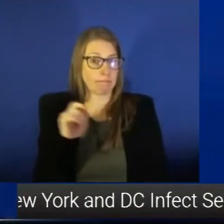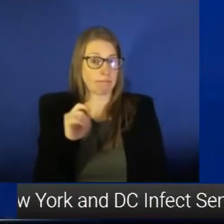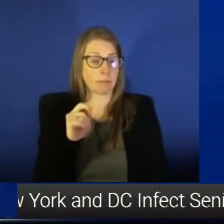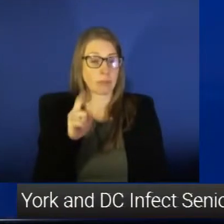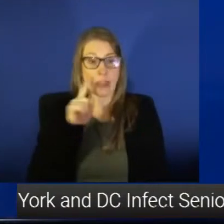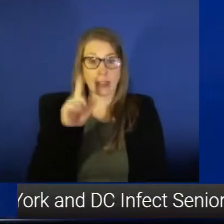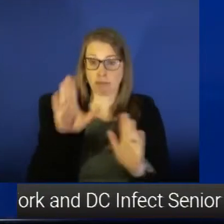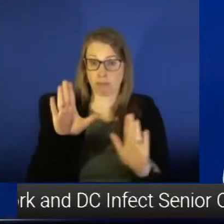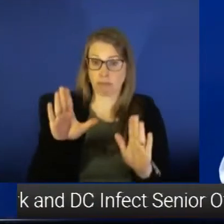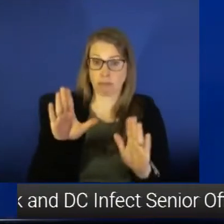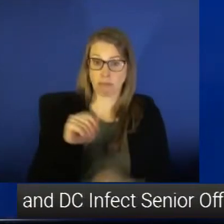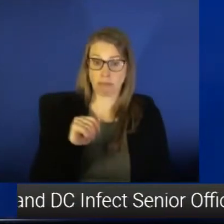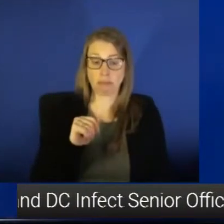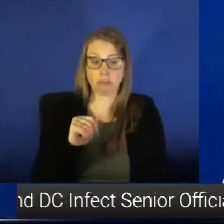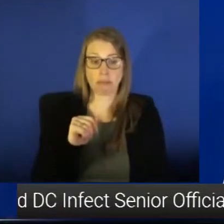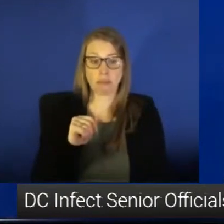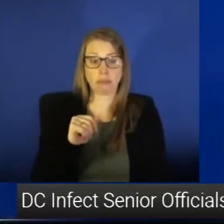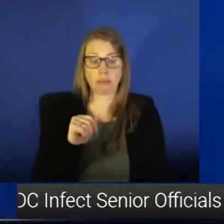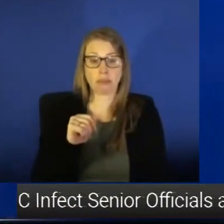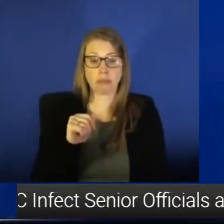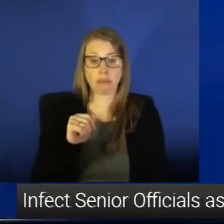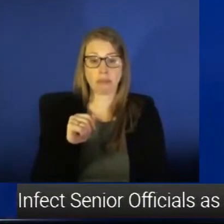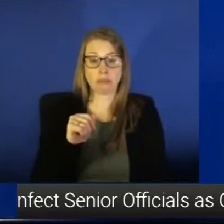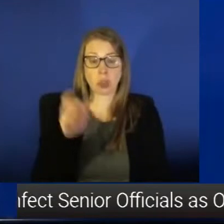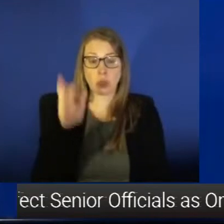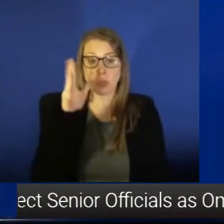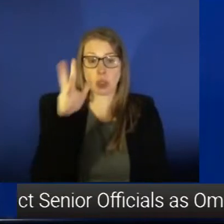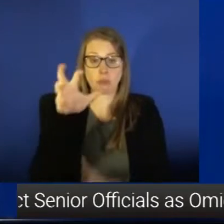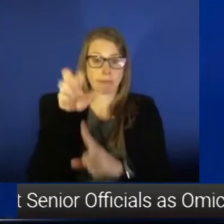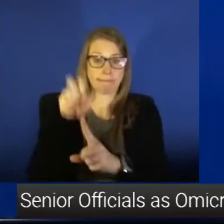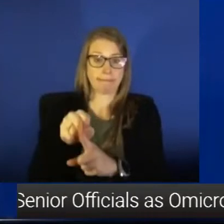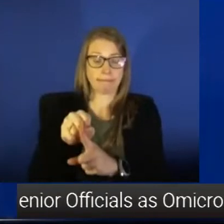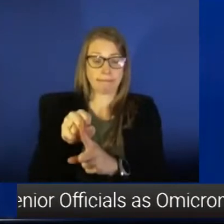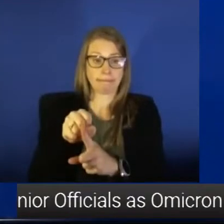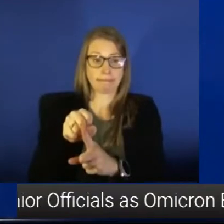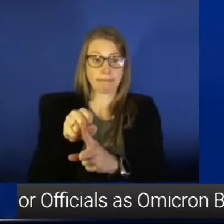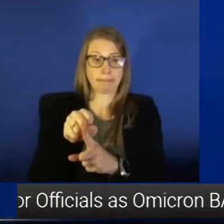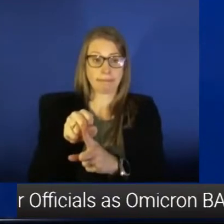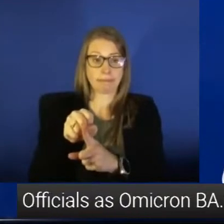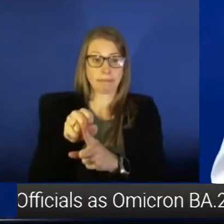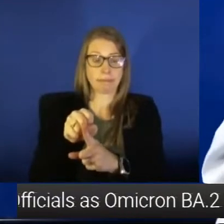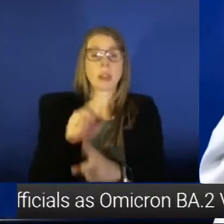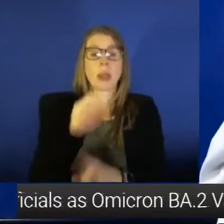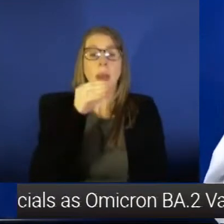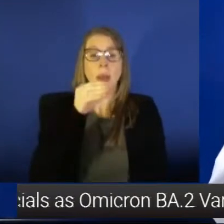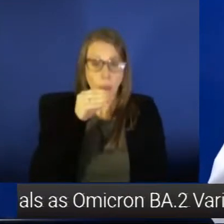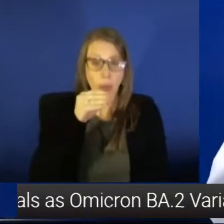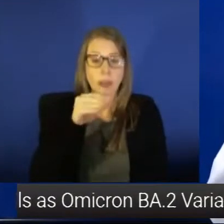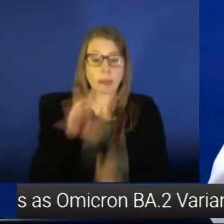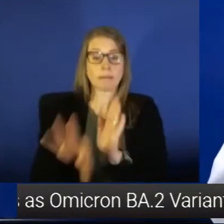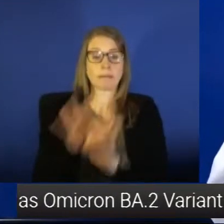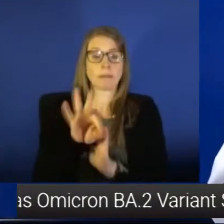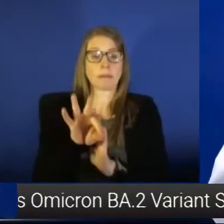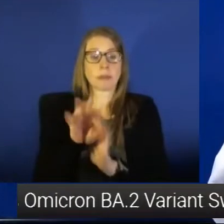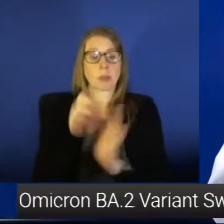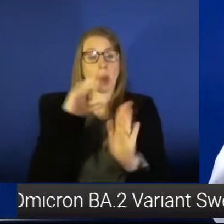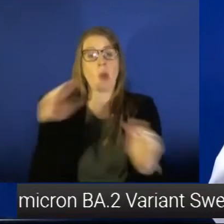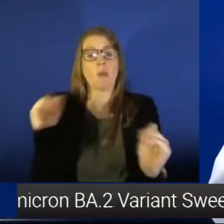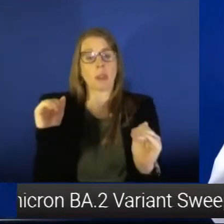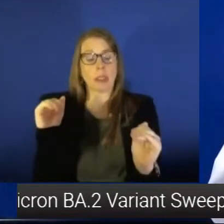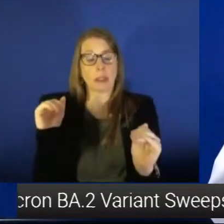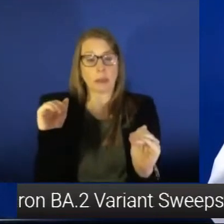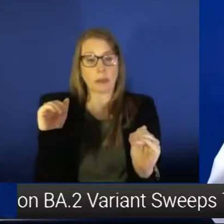the future of detection will be rapid detection through means like that, and hopefully, if the